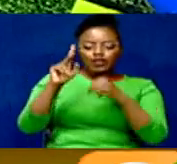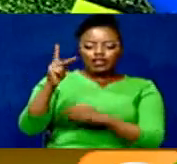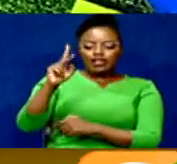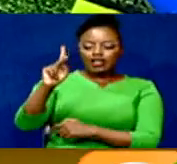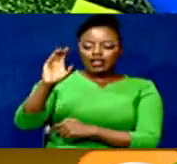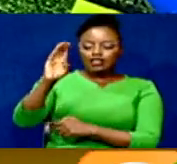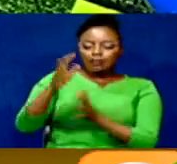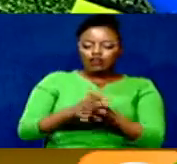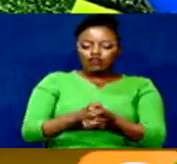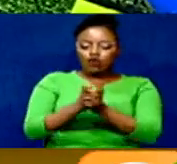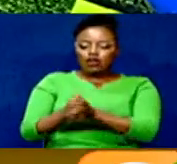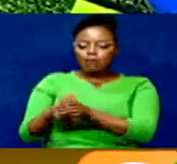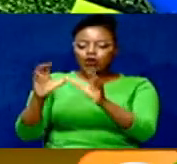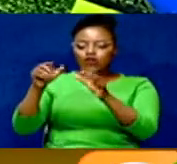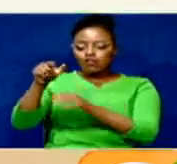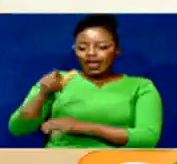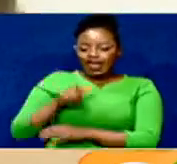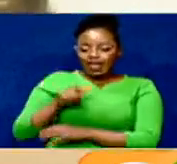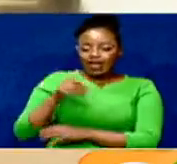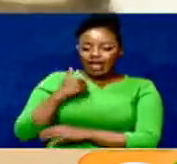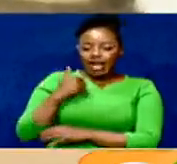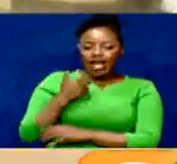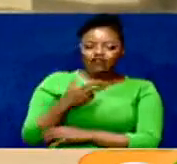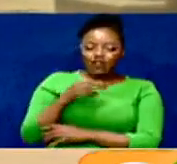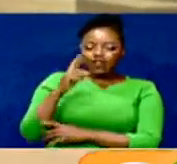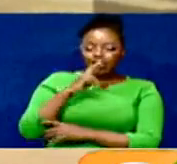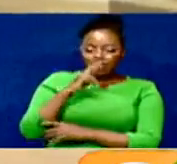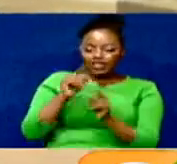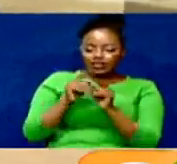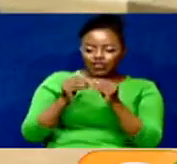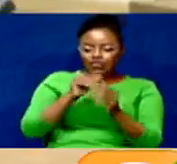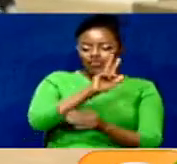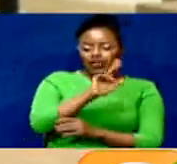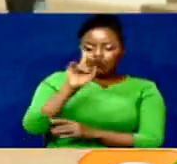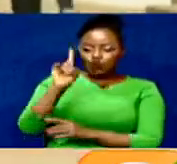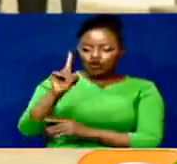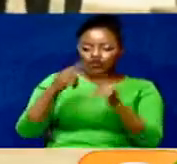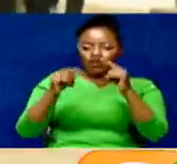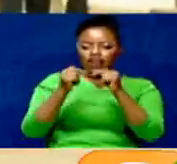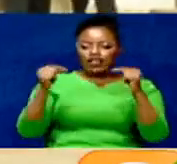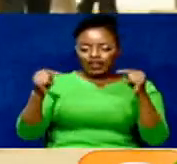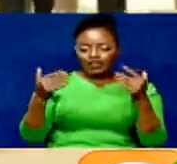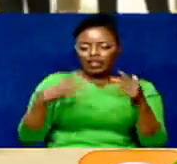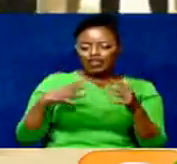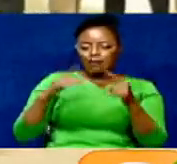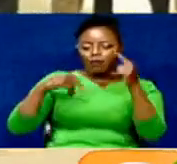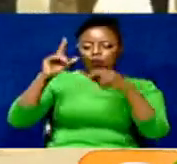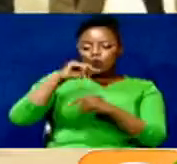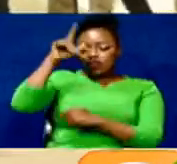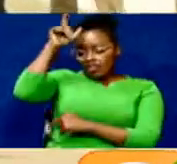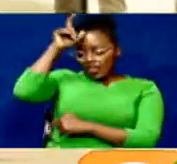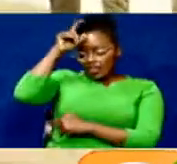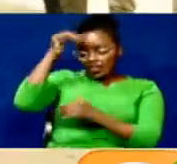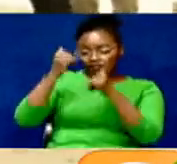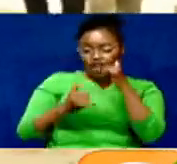KCB Volleyball Club. Chumba was in red-hot form as she led KCB to a 3-1 victory over title holders Al Ahly of Egypt in